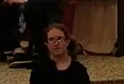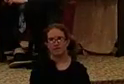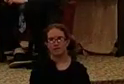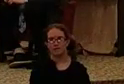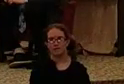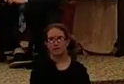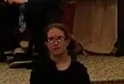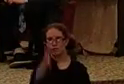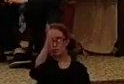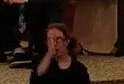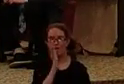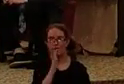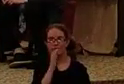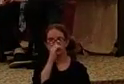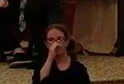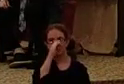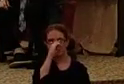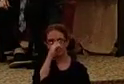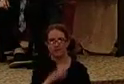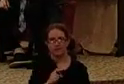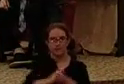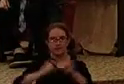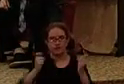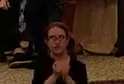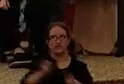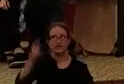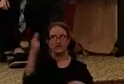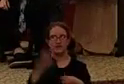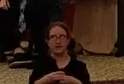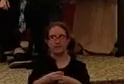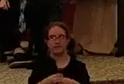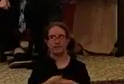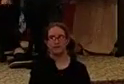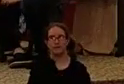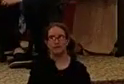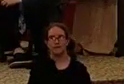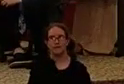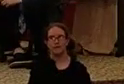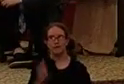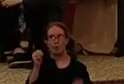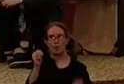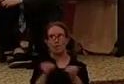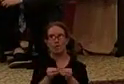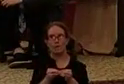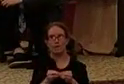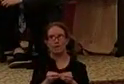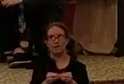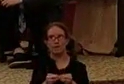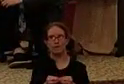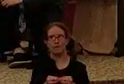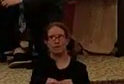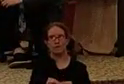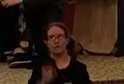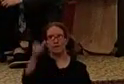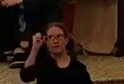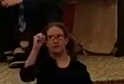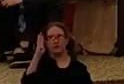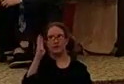Hallelujah. And so God changed his name and no longer was he